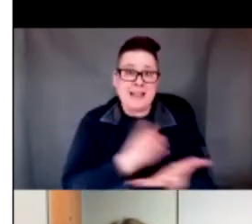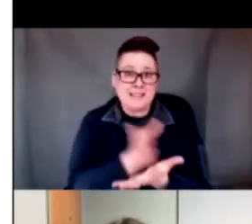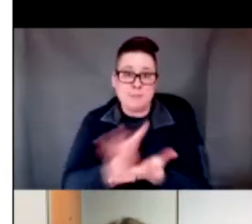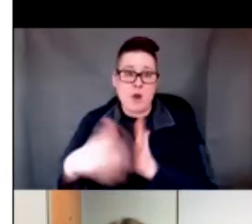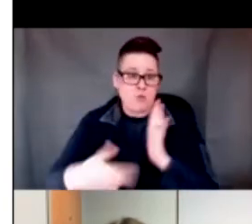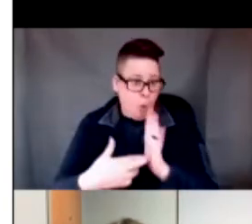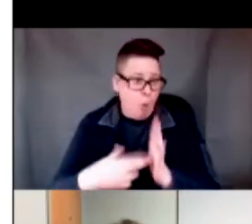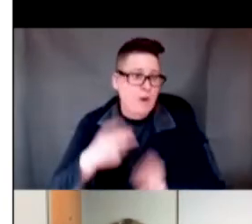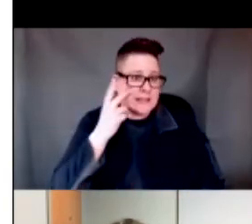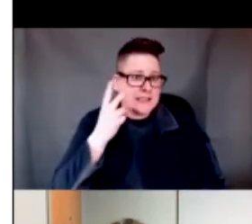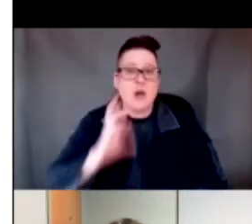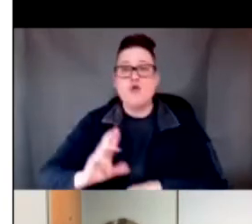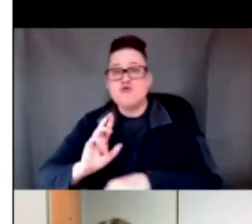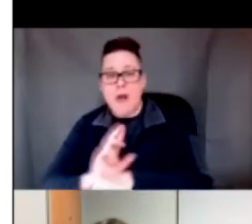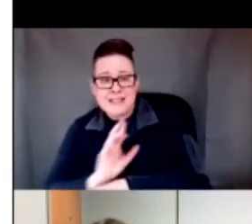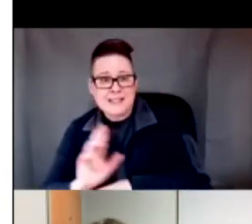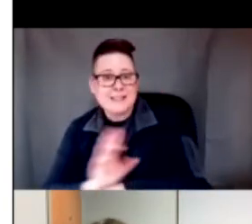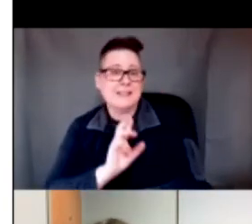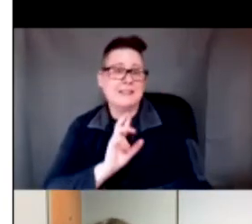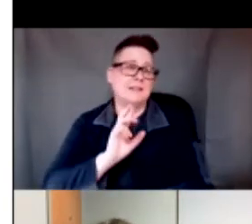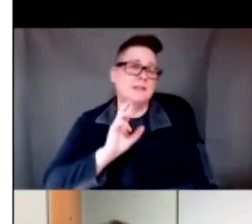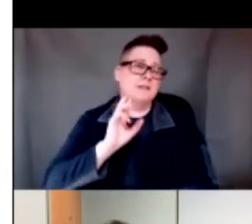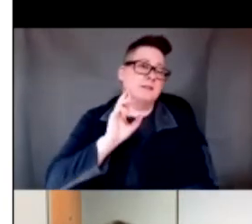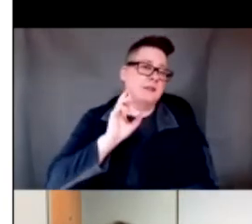have residents as well as